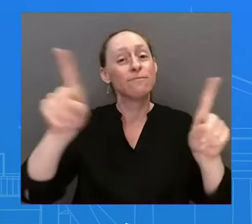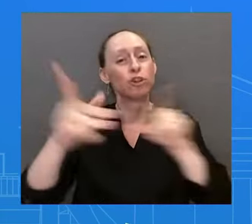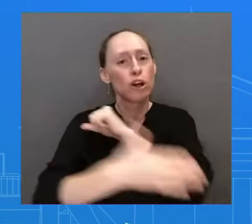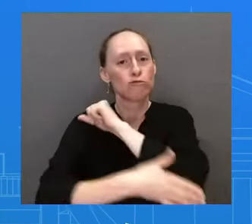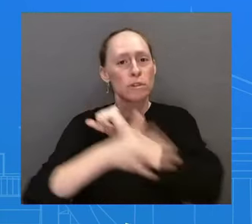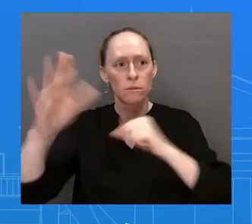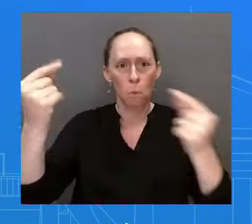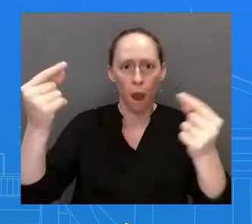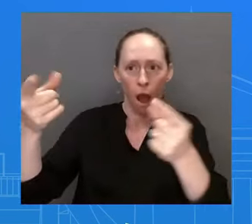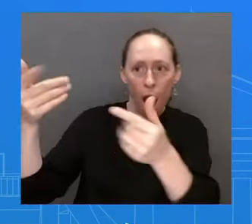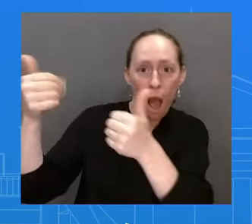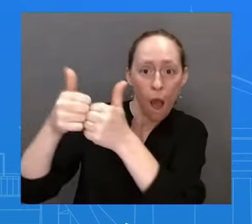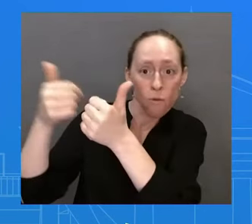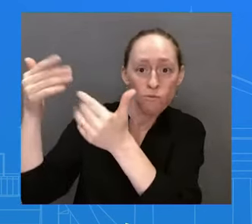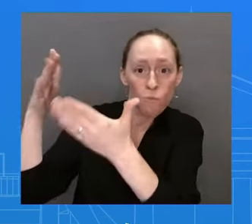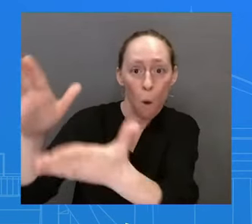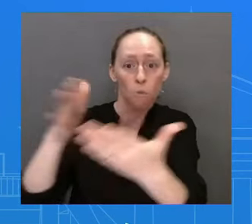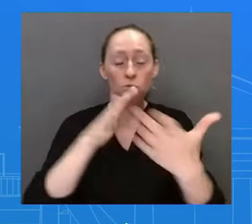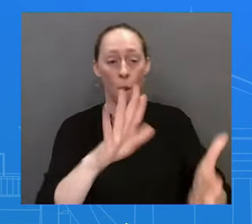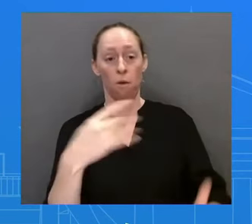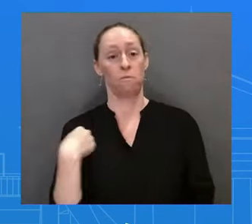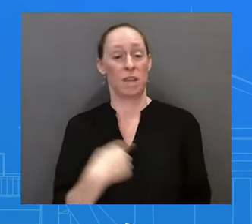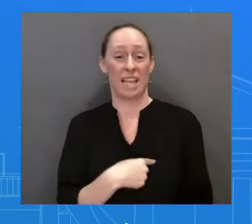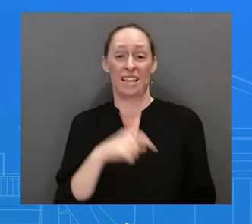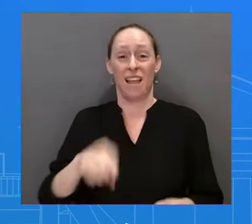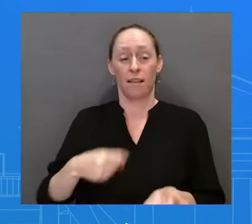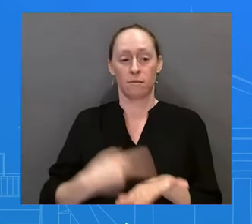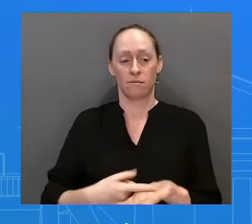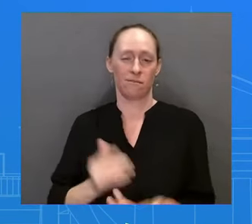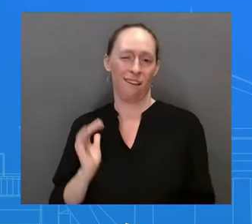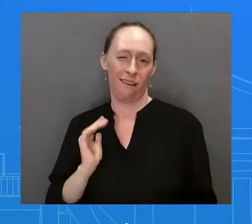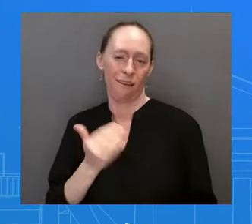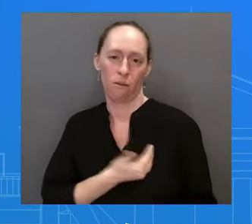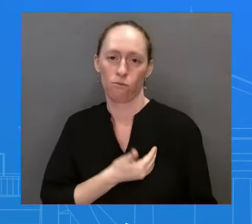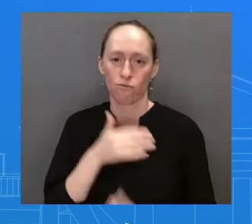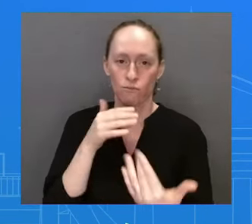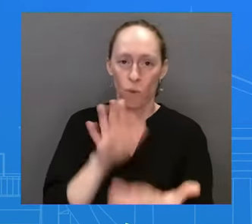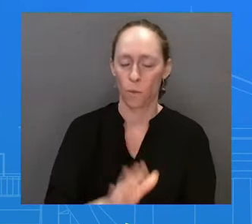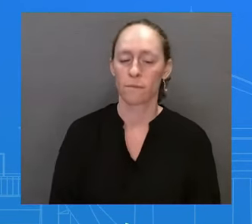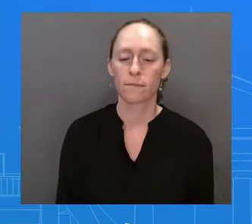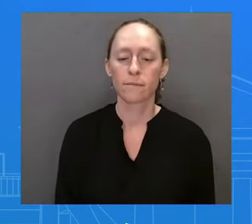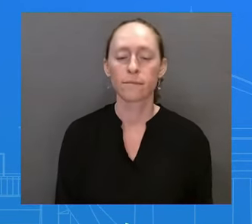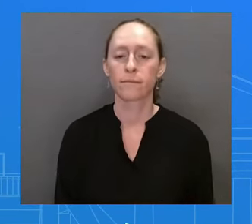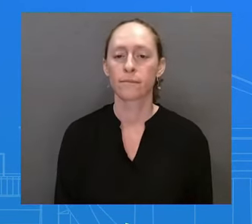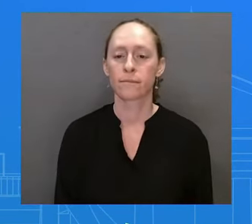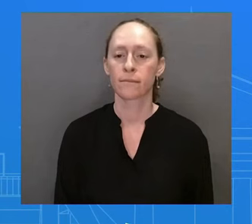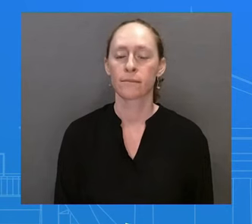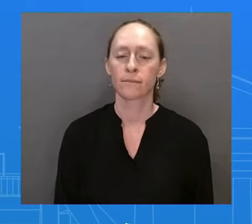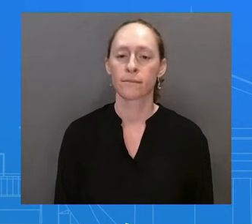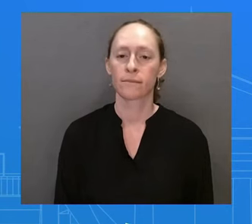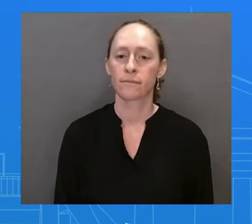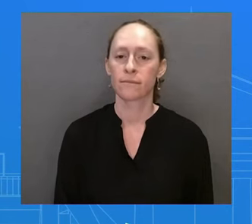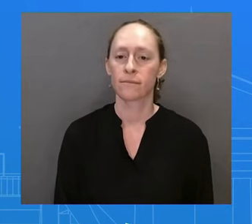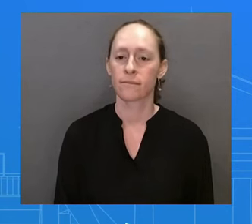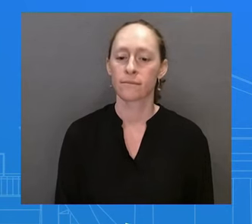The administration efforts, along with the Saudis, have not succeeded of ending the bloodshed or even sustaining